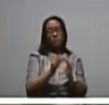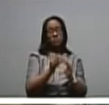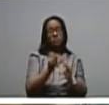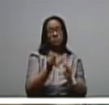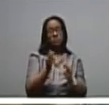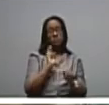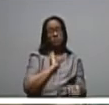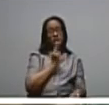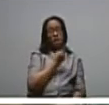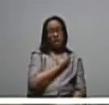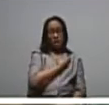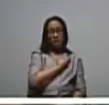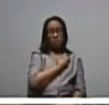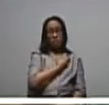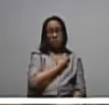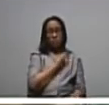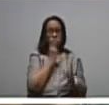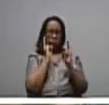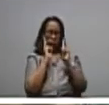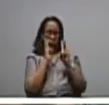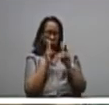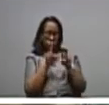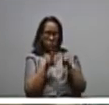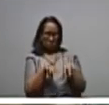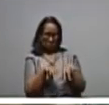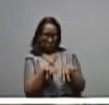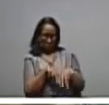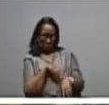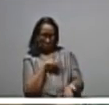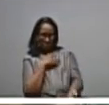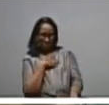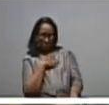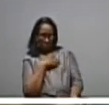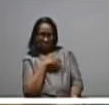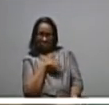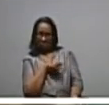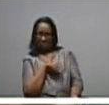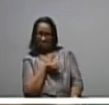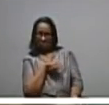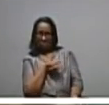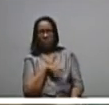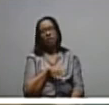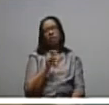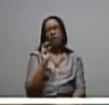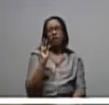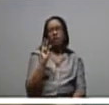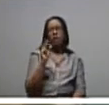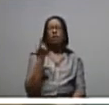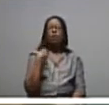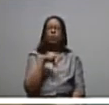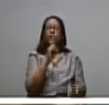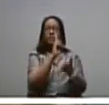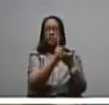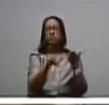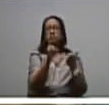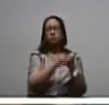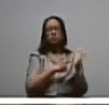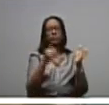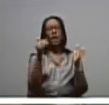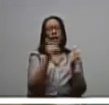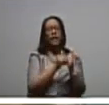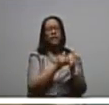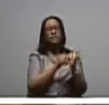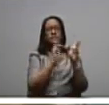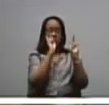humanly speaking, we look down on them. We discriminate against